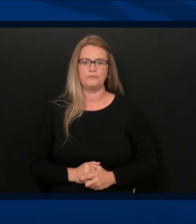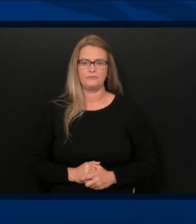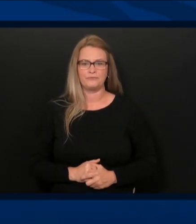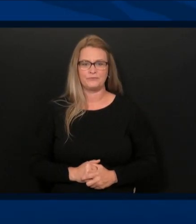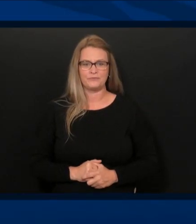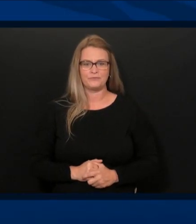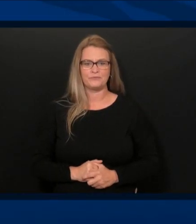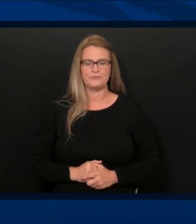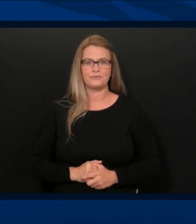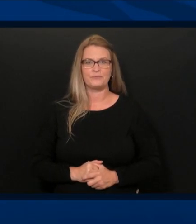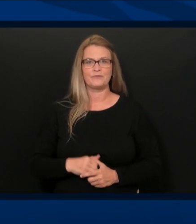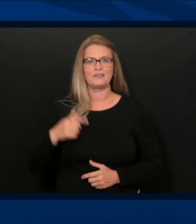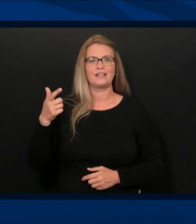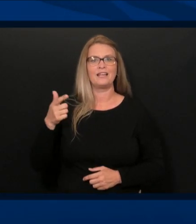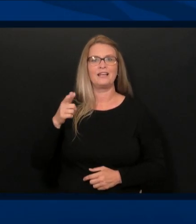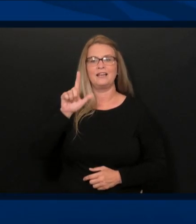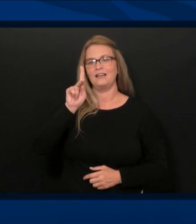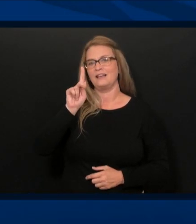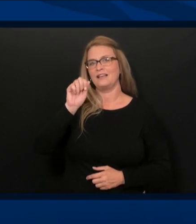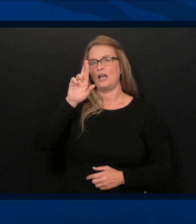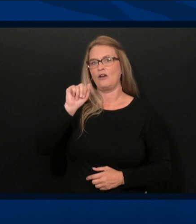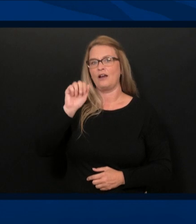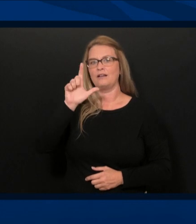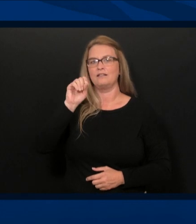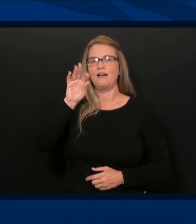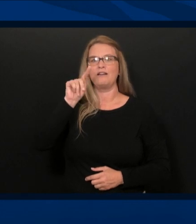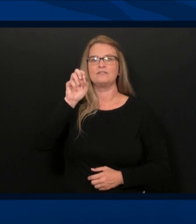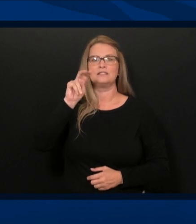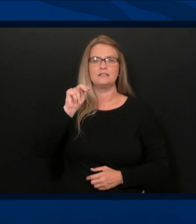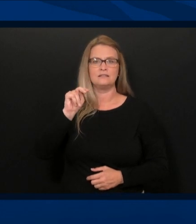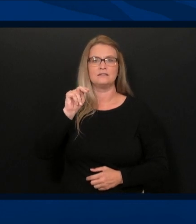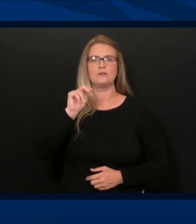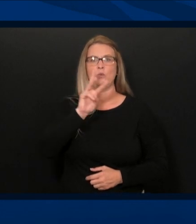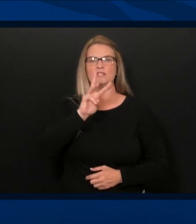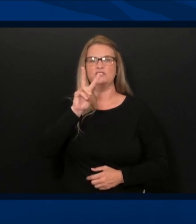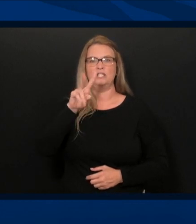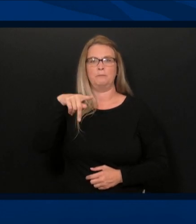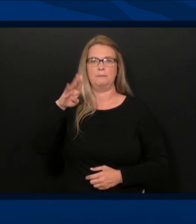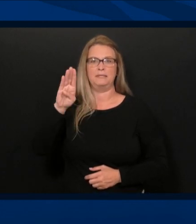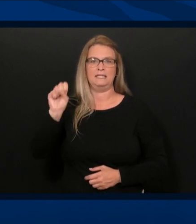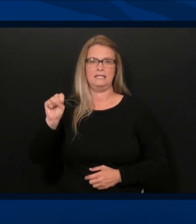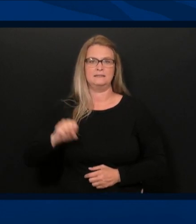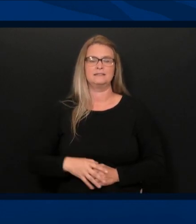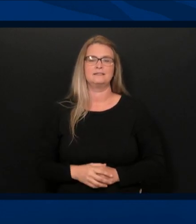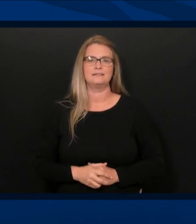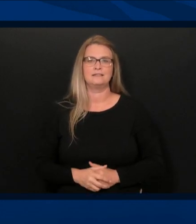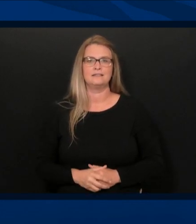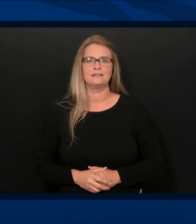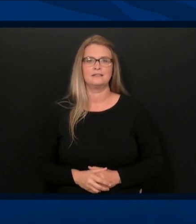All right, thanks, Charles. Next, we'll go to Kara Lofton with West Virginia Public Broadcasting.